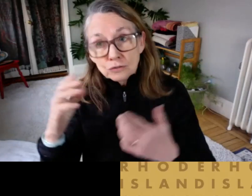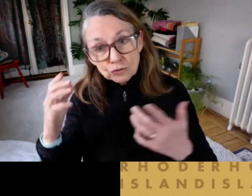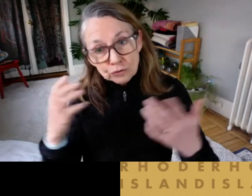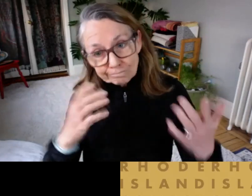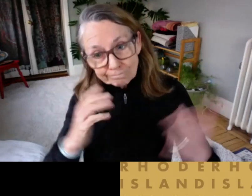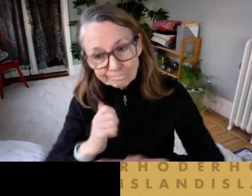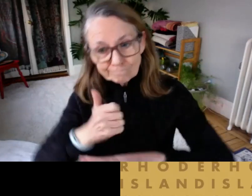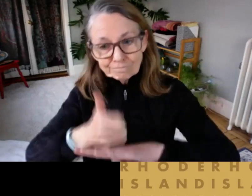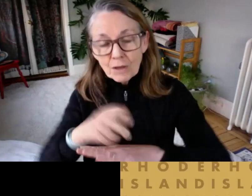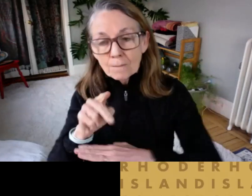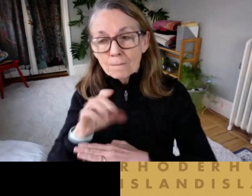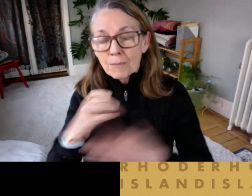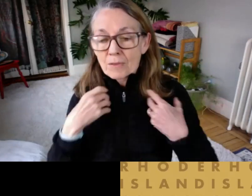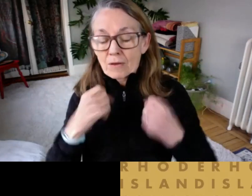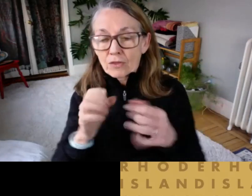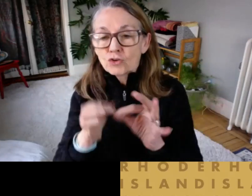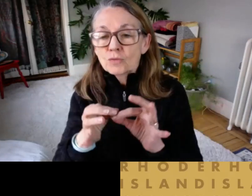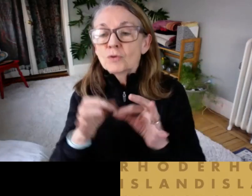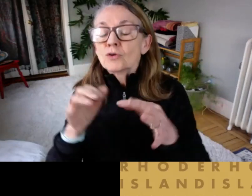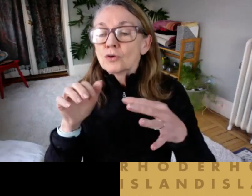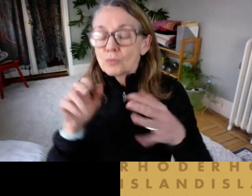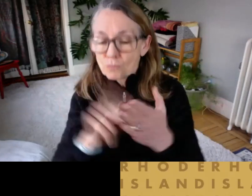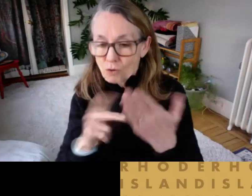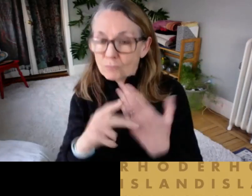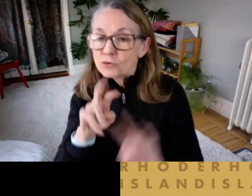health interpreter program to Rhode Island College.